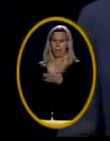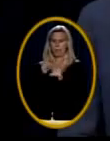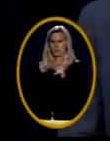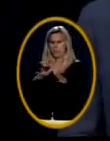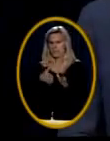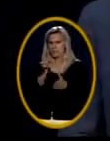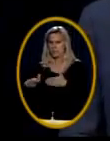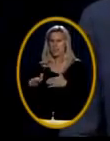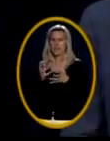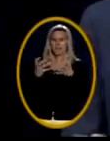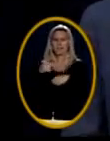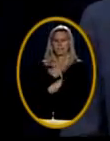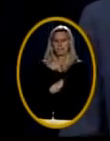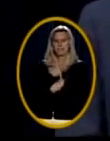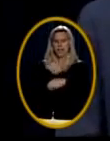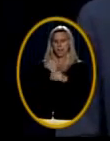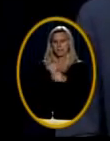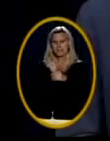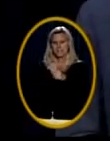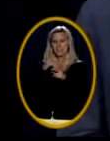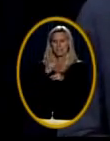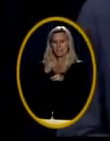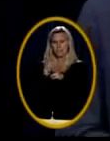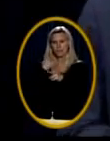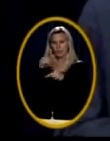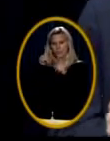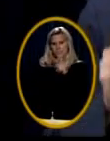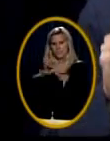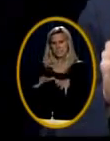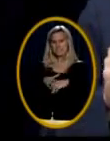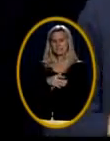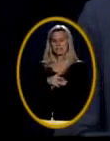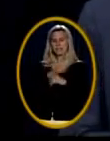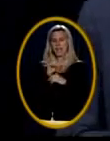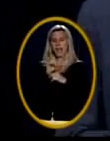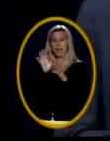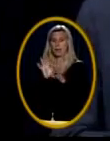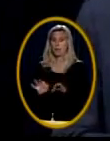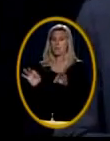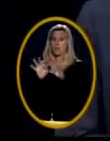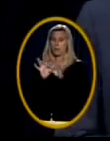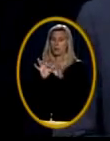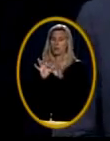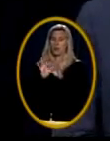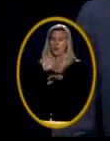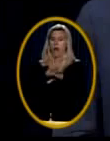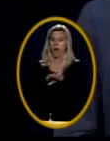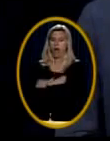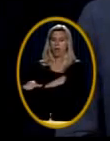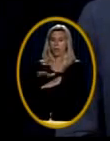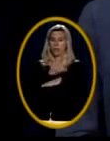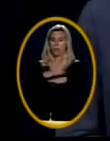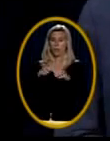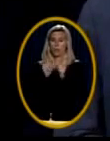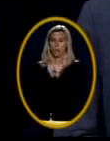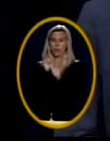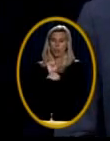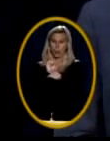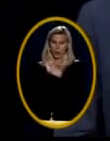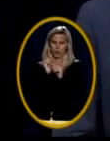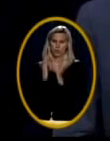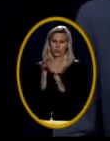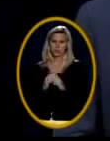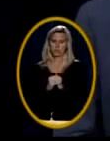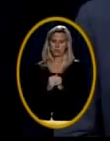lot of time in the cockpit during test operations, and most importantly, on the floor with the workers